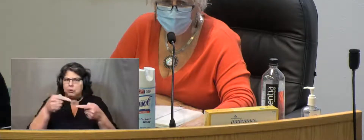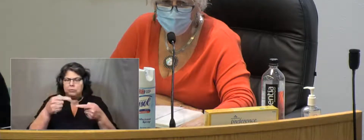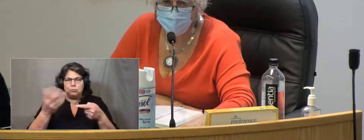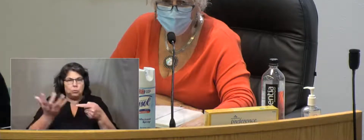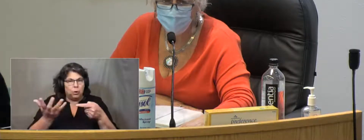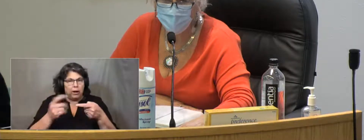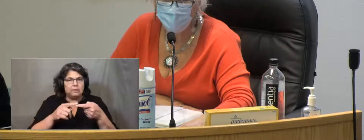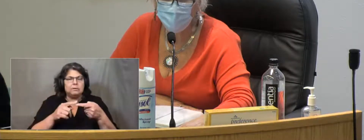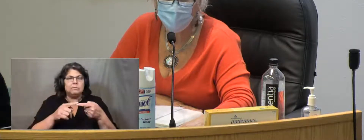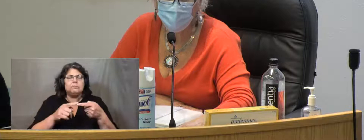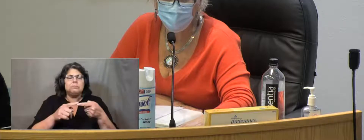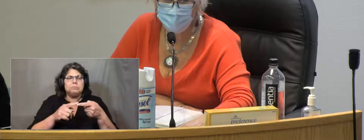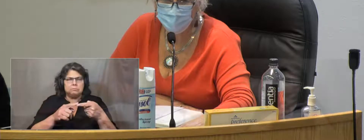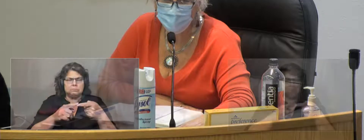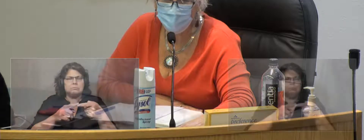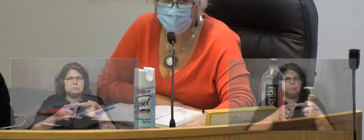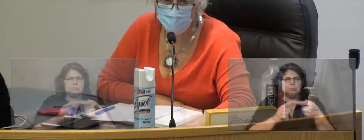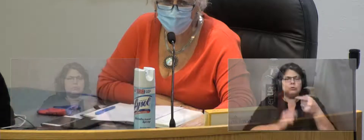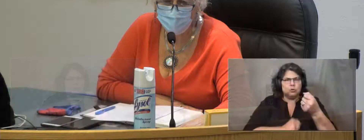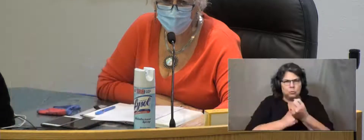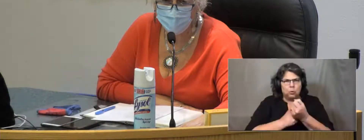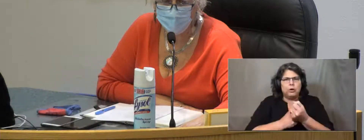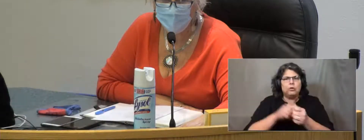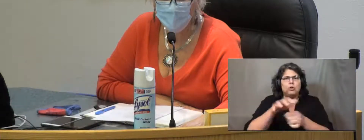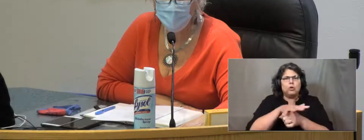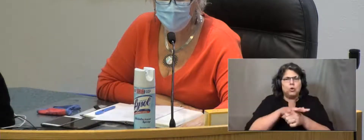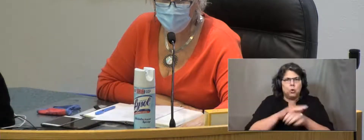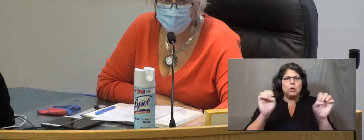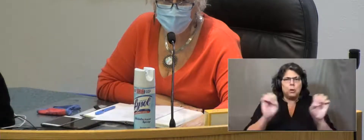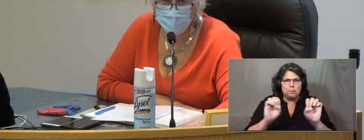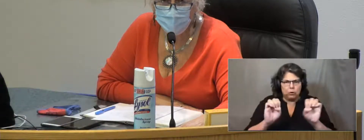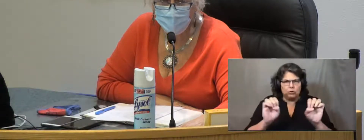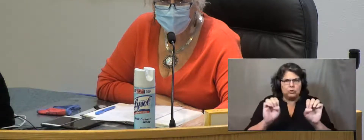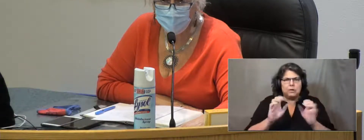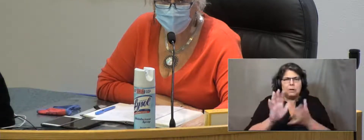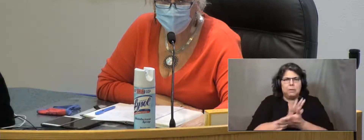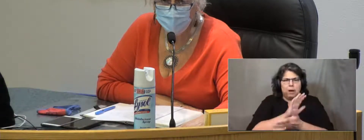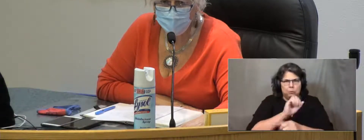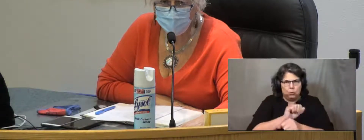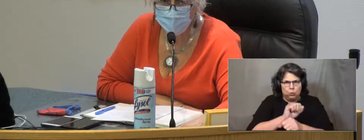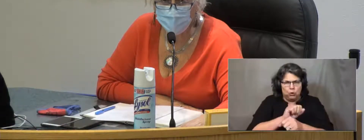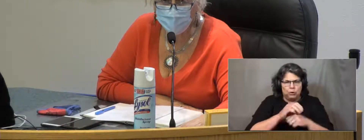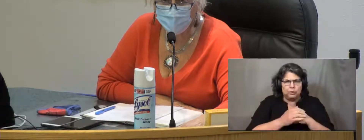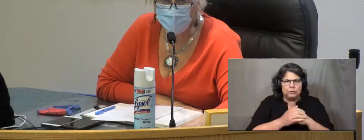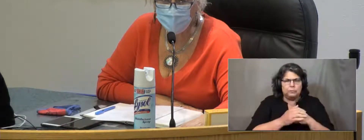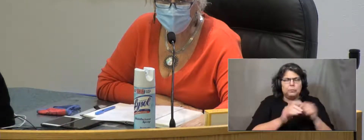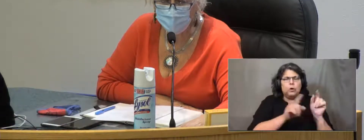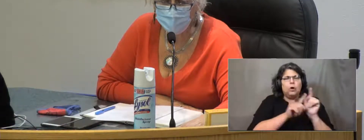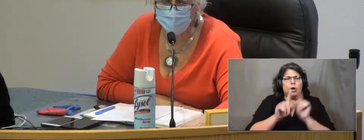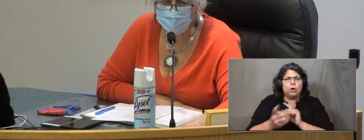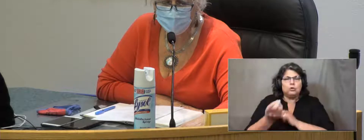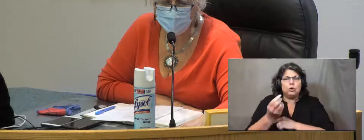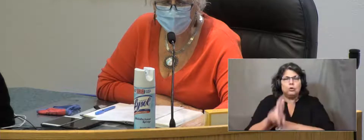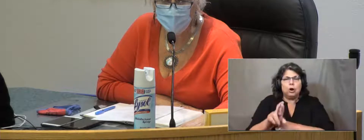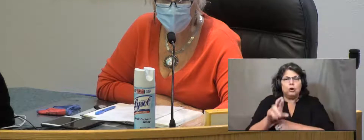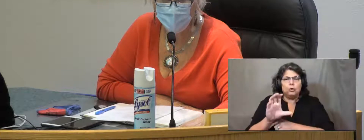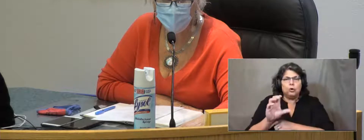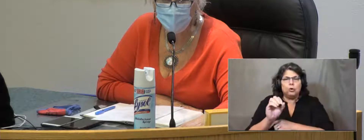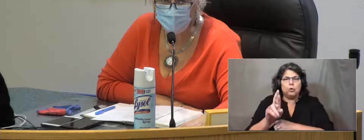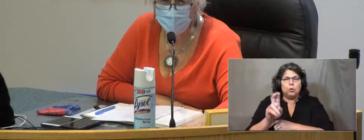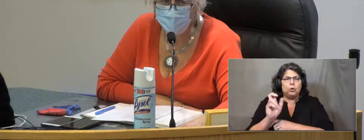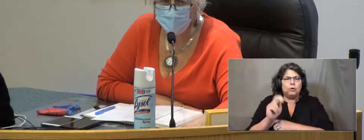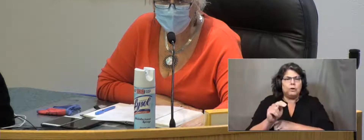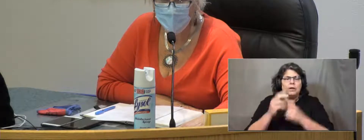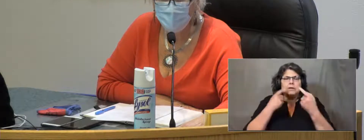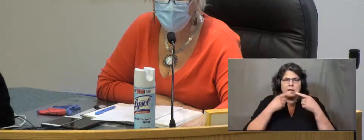the ratification of the local emergency paperwork. Additionally, Dr. Coren declared an emergency